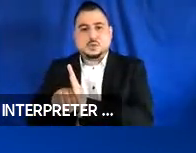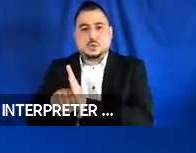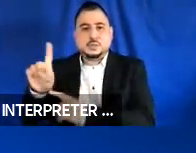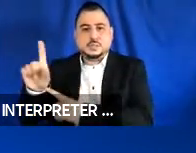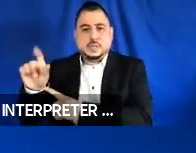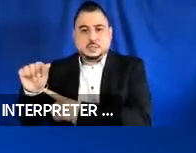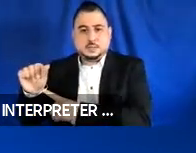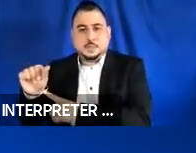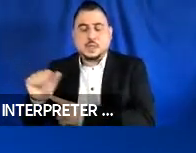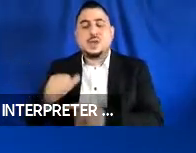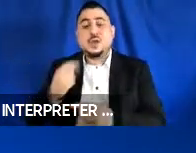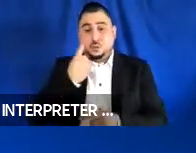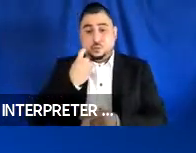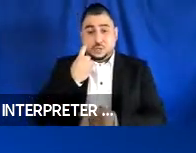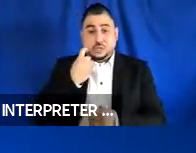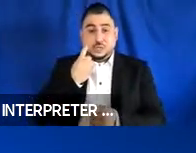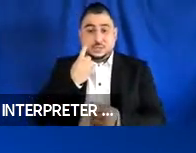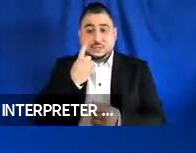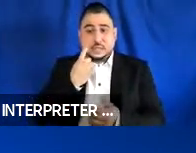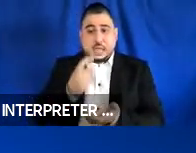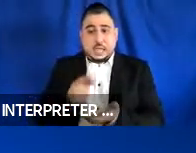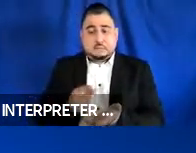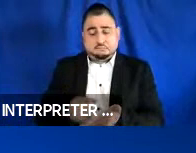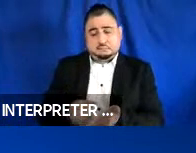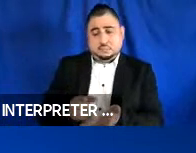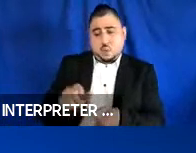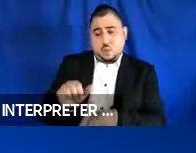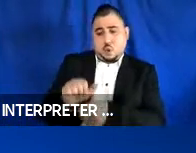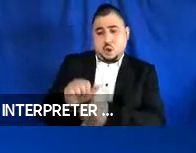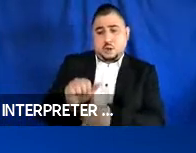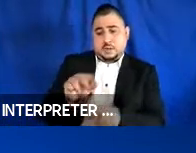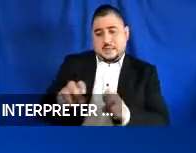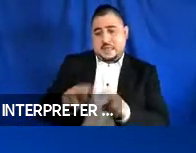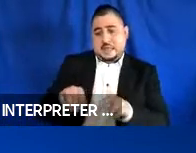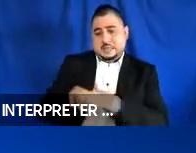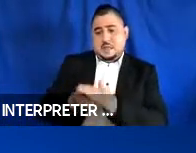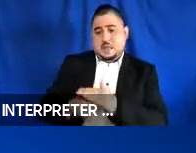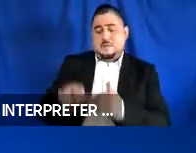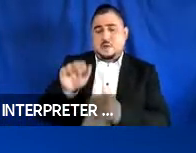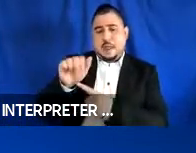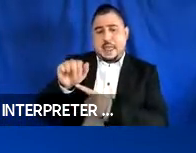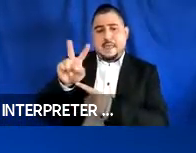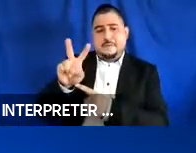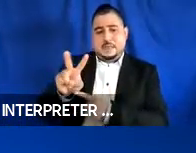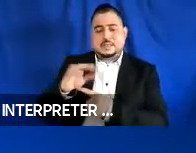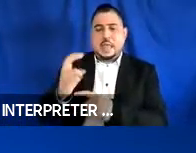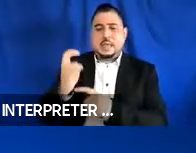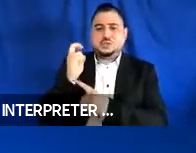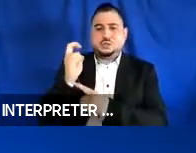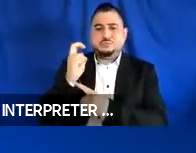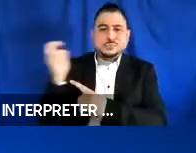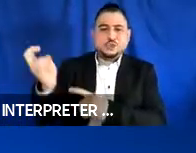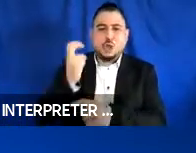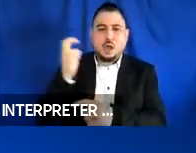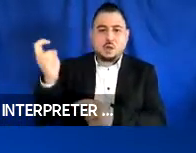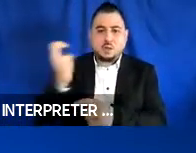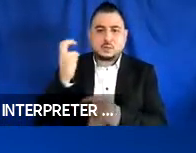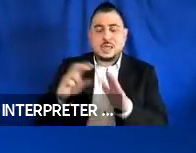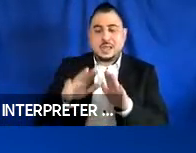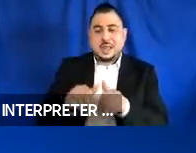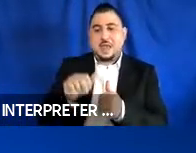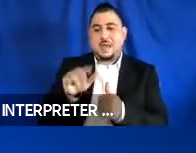Her recent work involves analyzing the accessibility of autonomous vehicles and shuttles and how